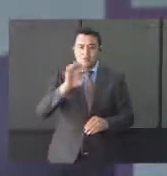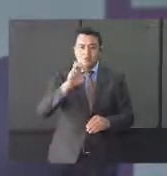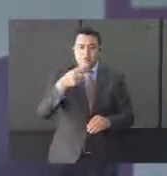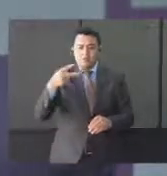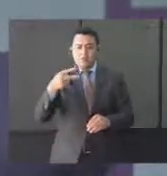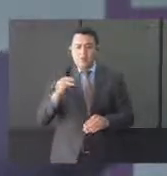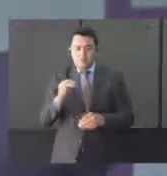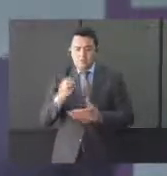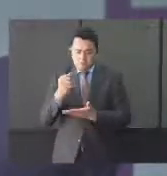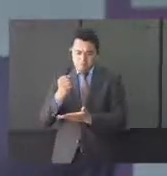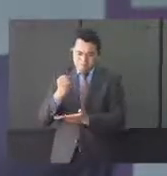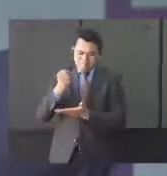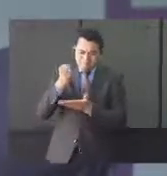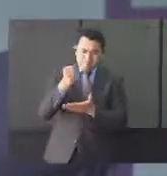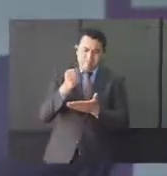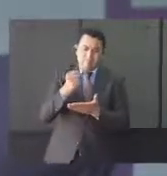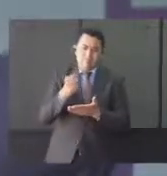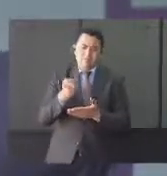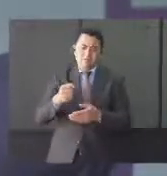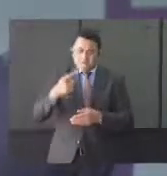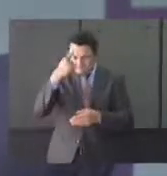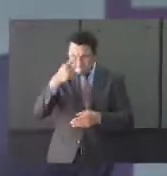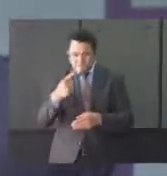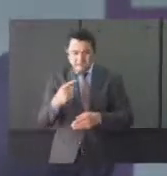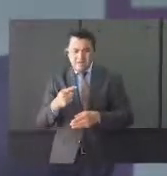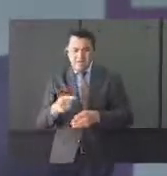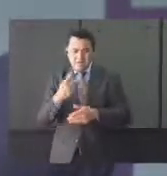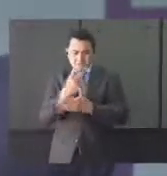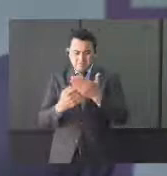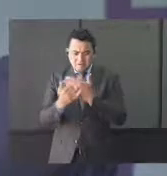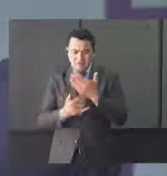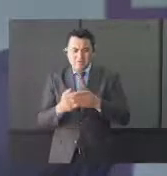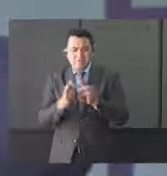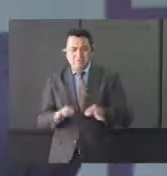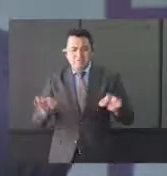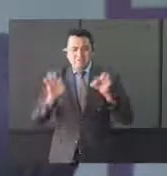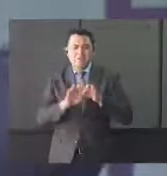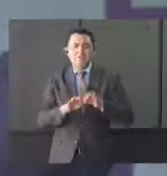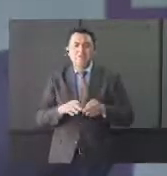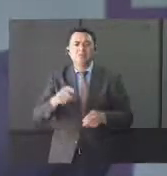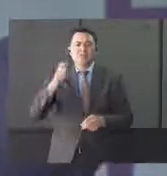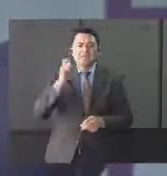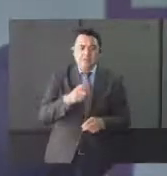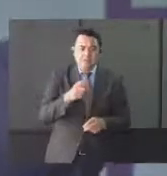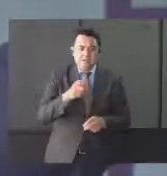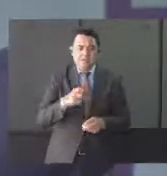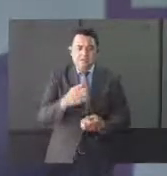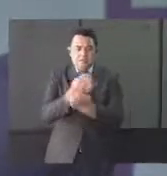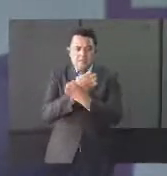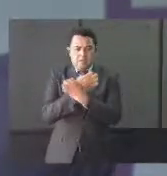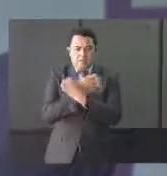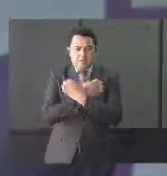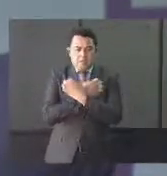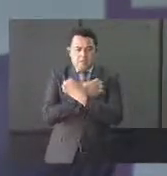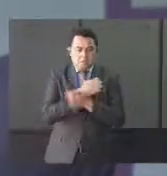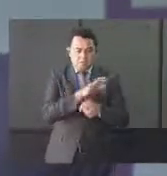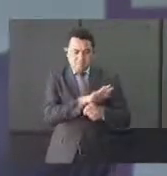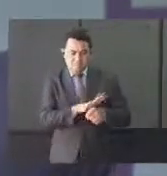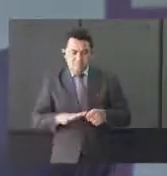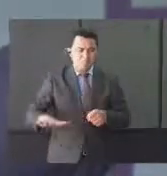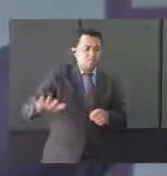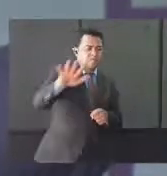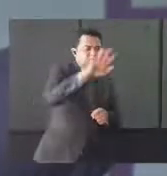than 1 million euros through organized civil society in our region for something which is so important, which